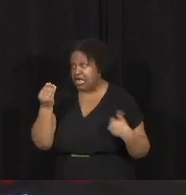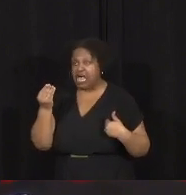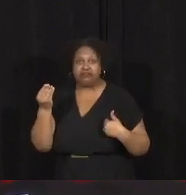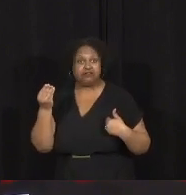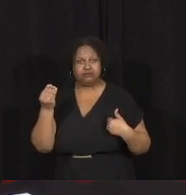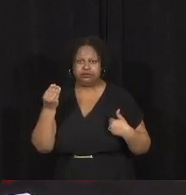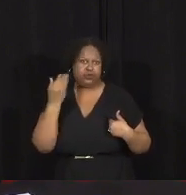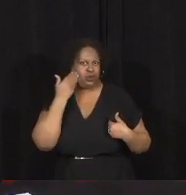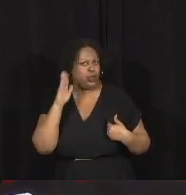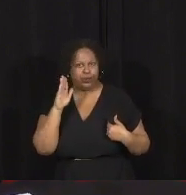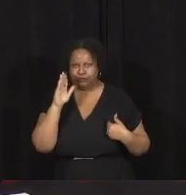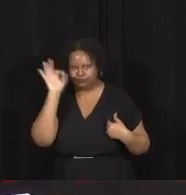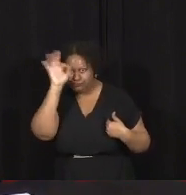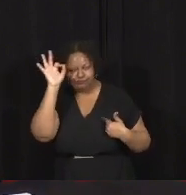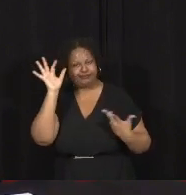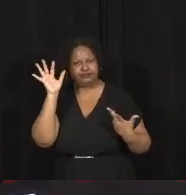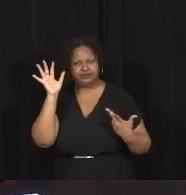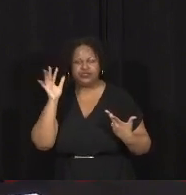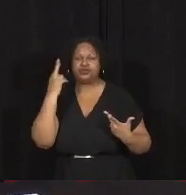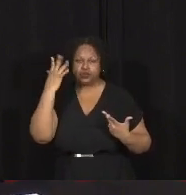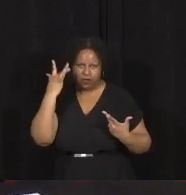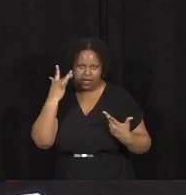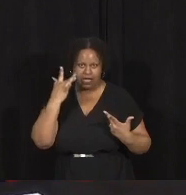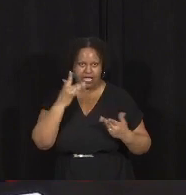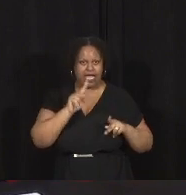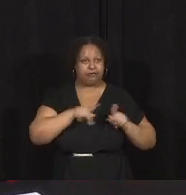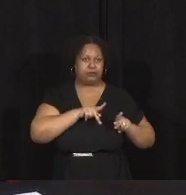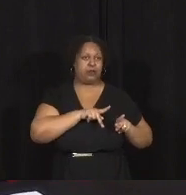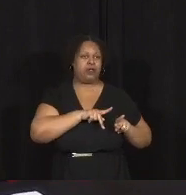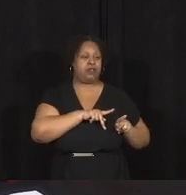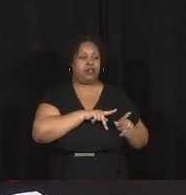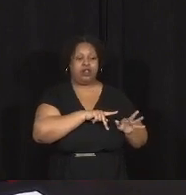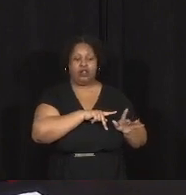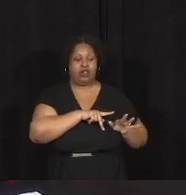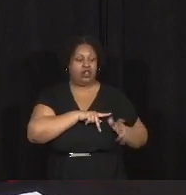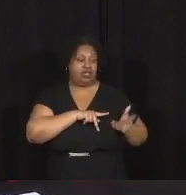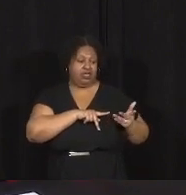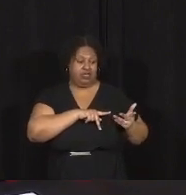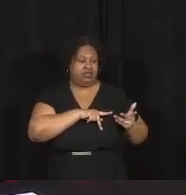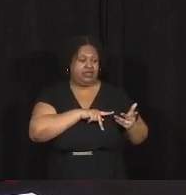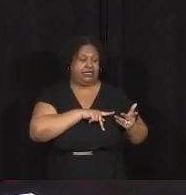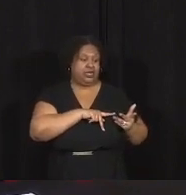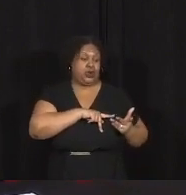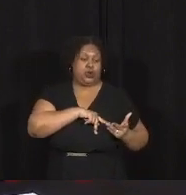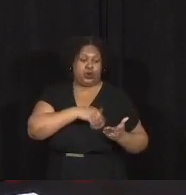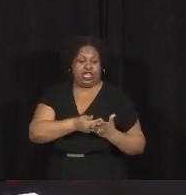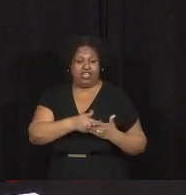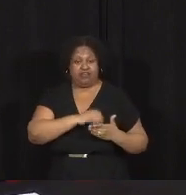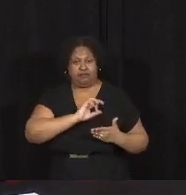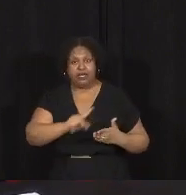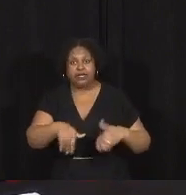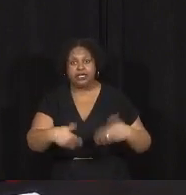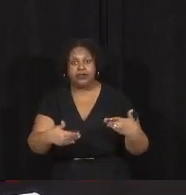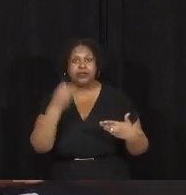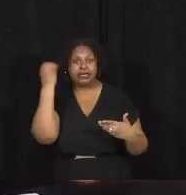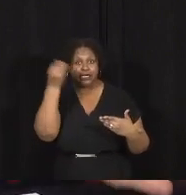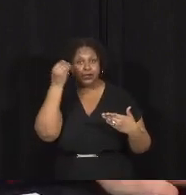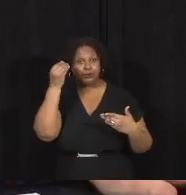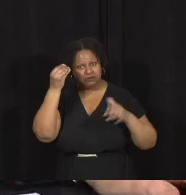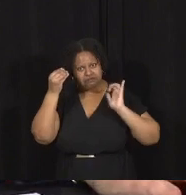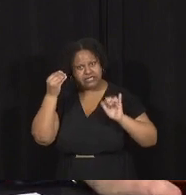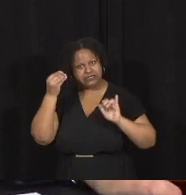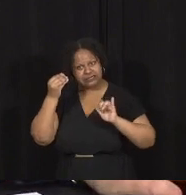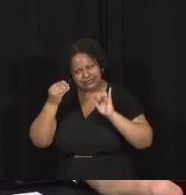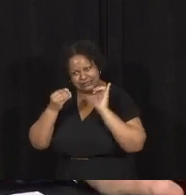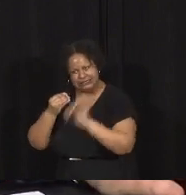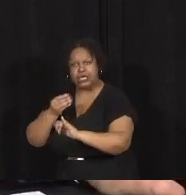must stay at home for 2 weeks. They must go directly to their home when they come from the